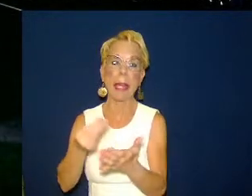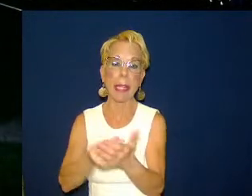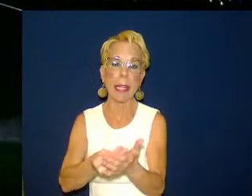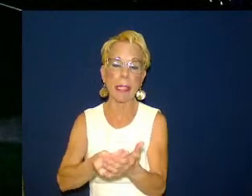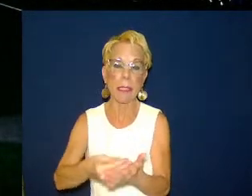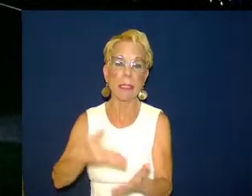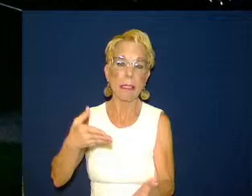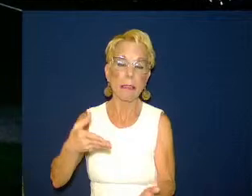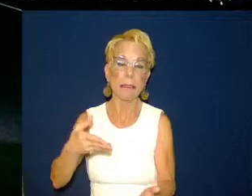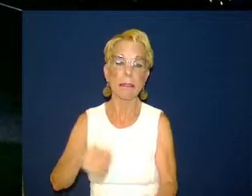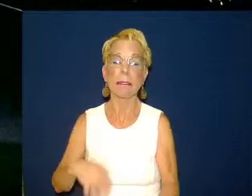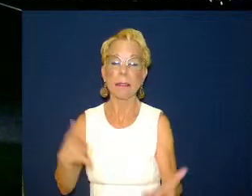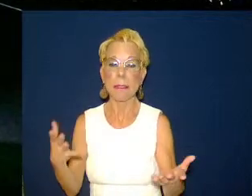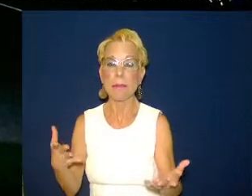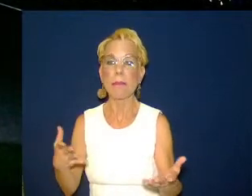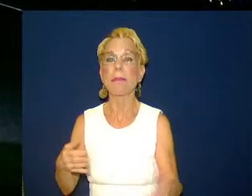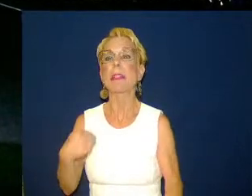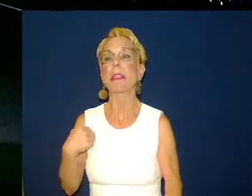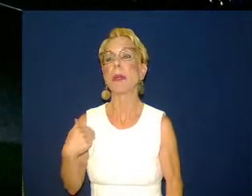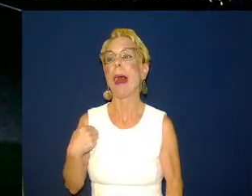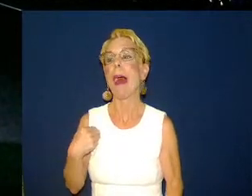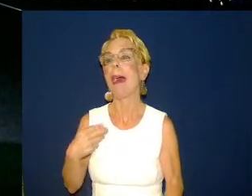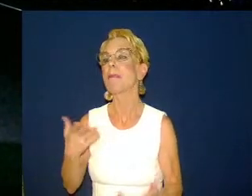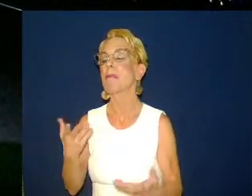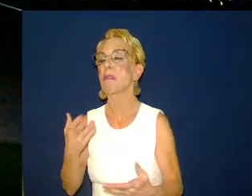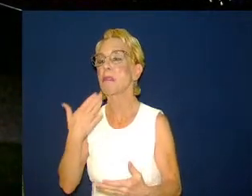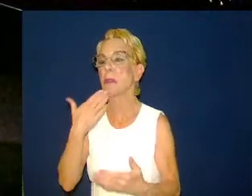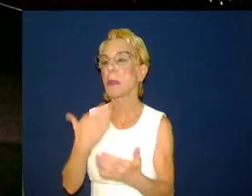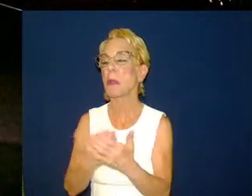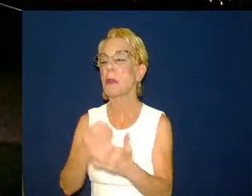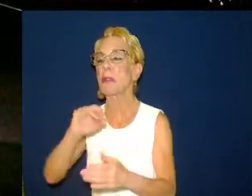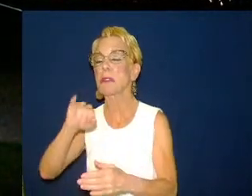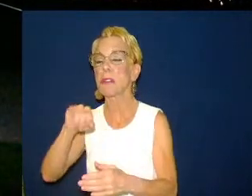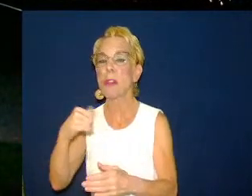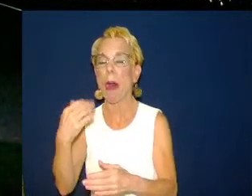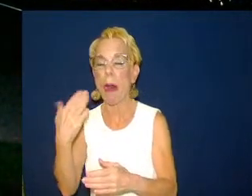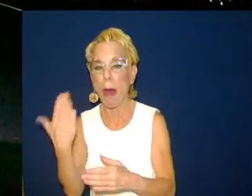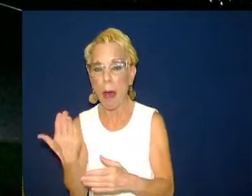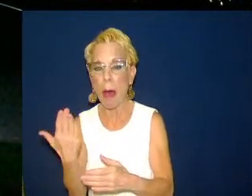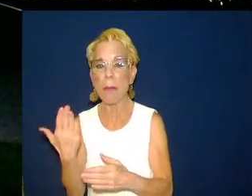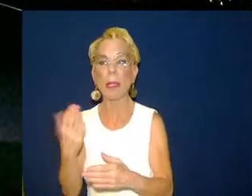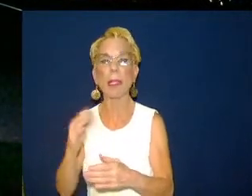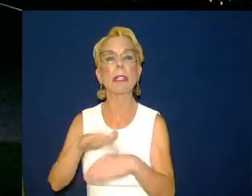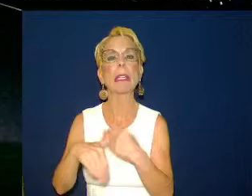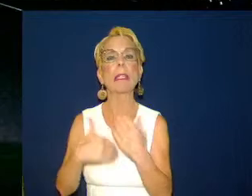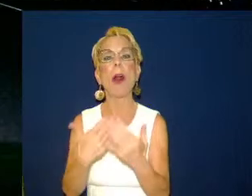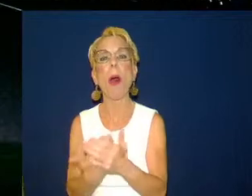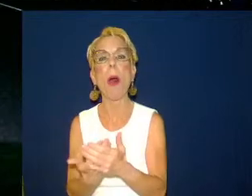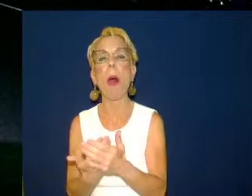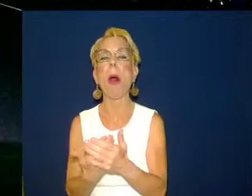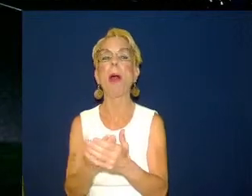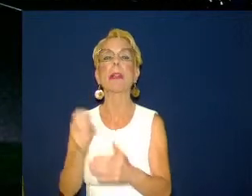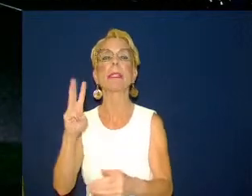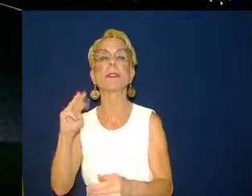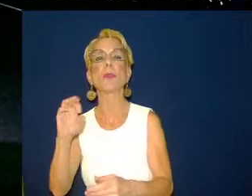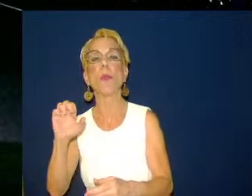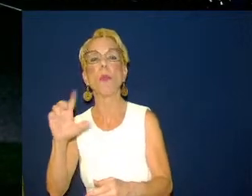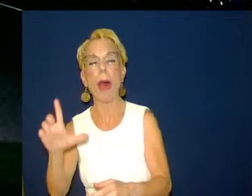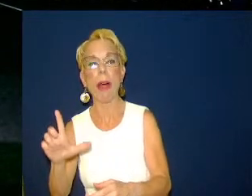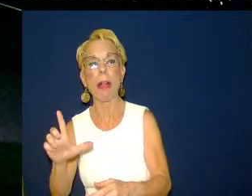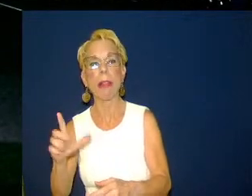in and you have a direct deposit to your bank in excess of $1,000 next week, I hope you understand how blessed you